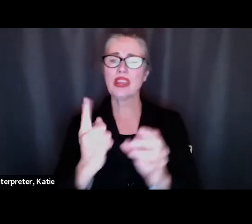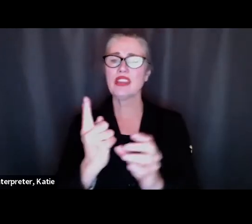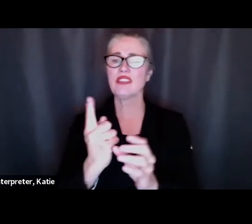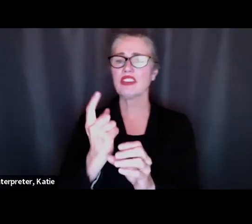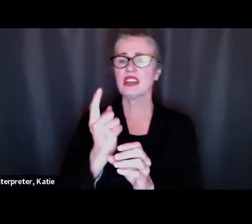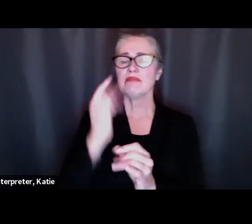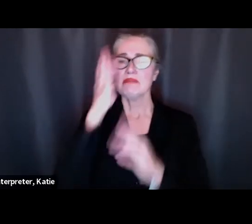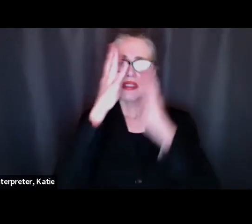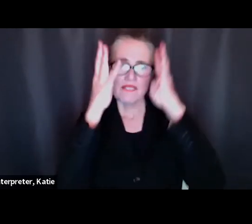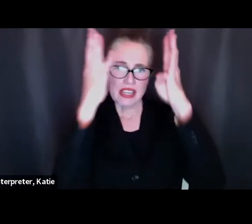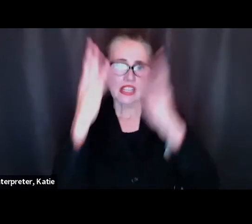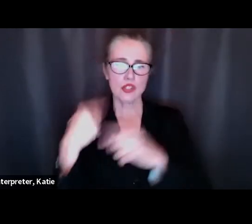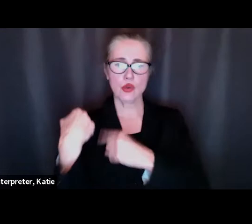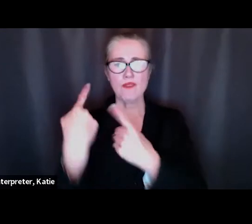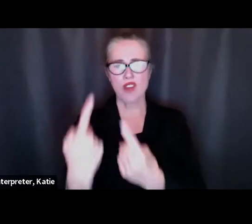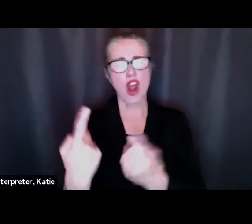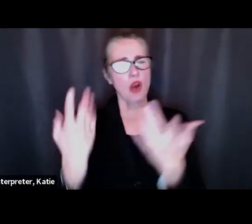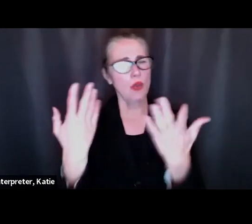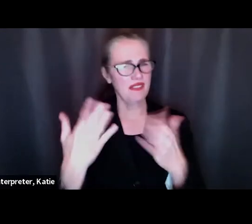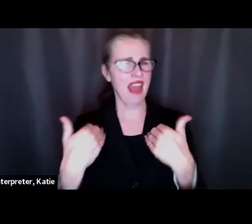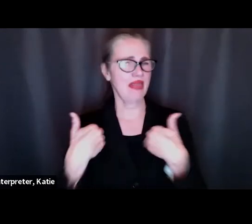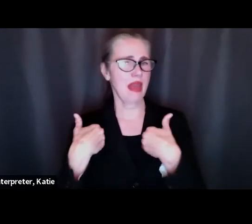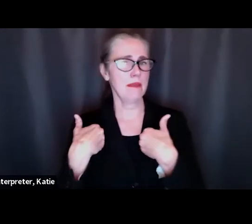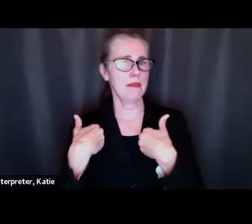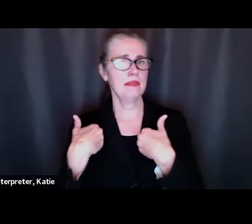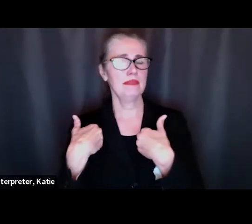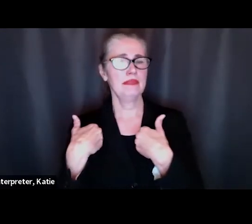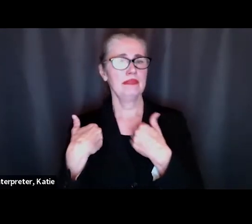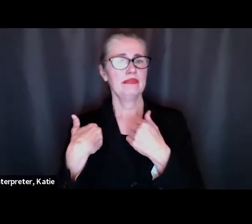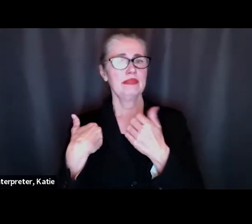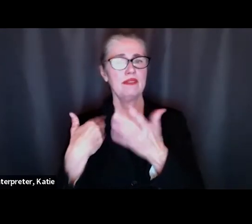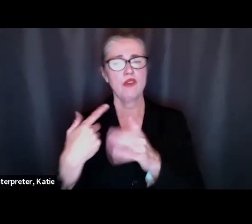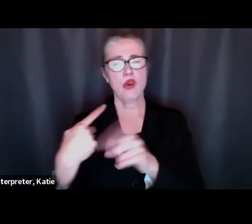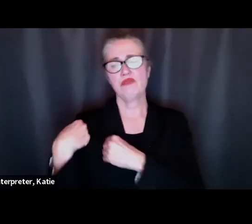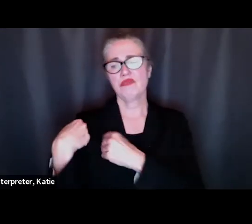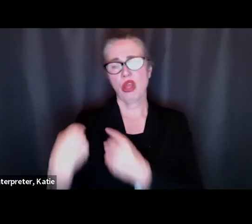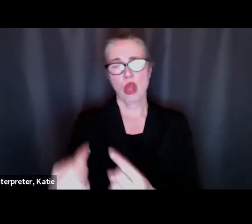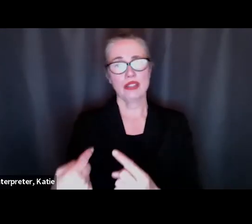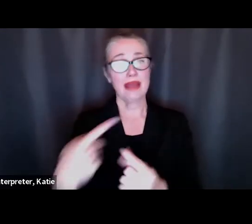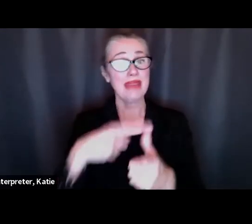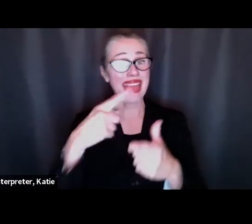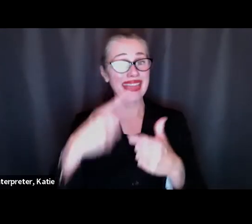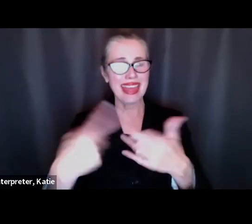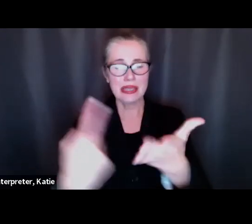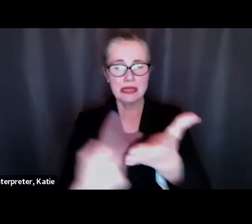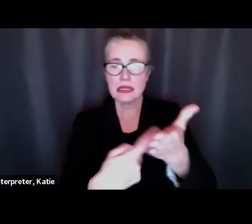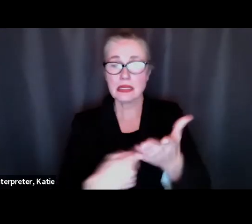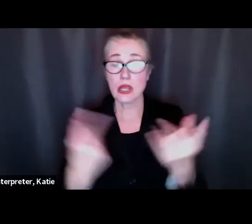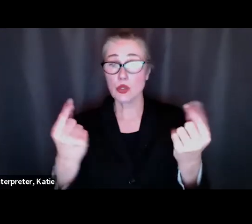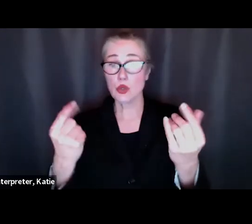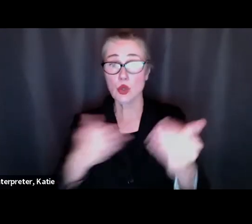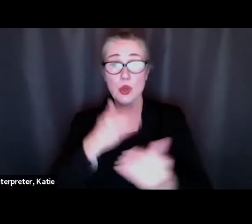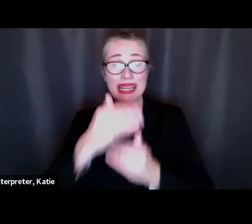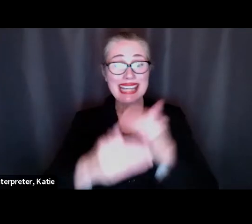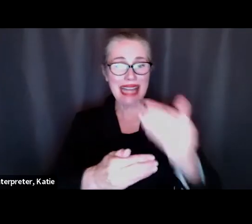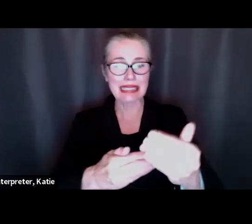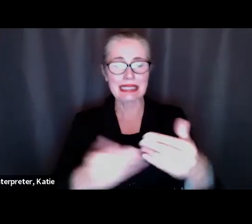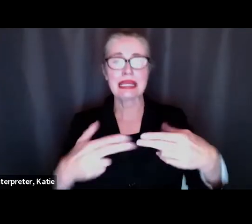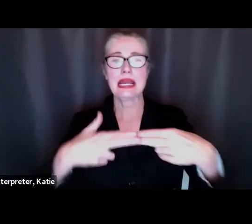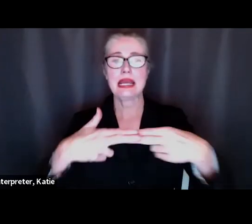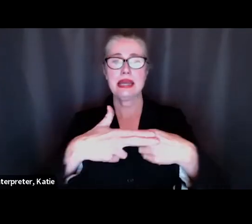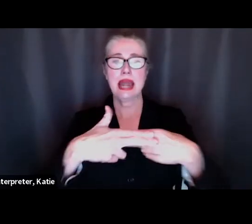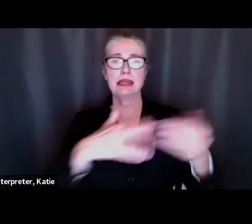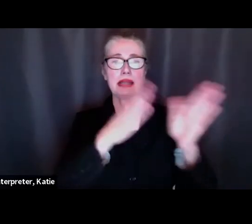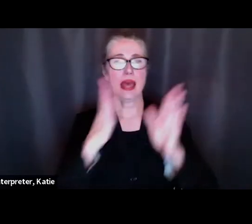for quite some time and then talk a little bit about next steps so next slide please